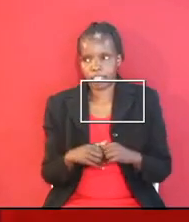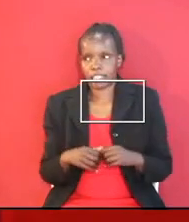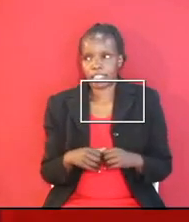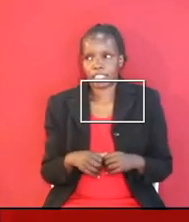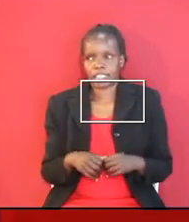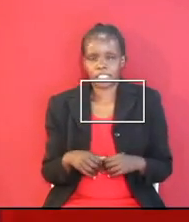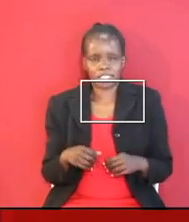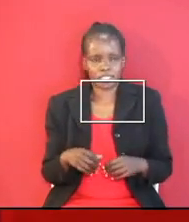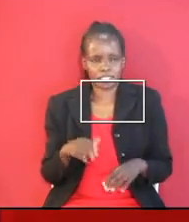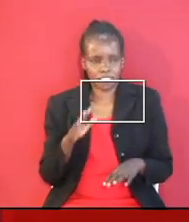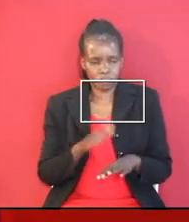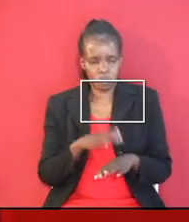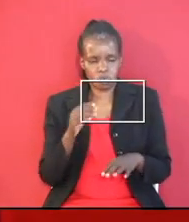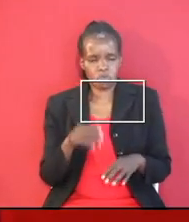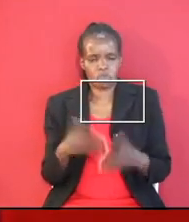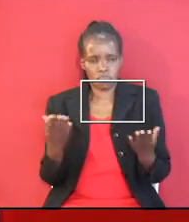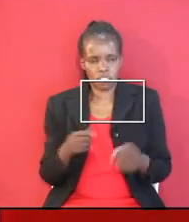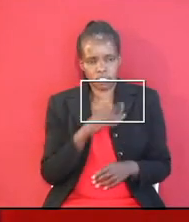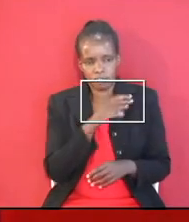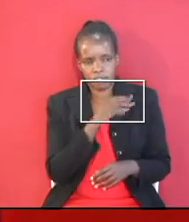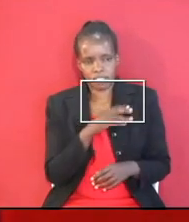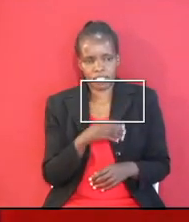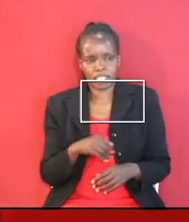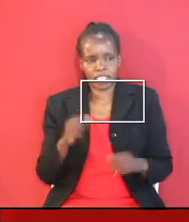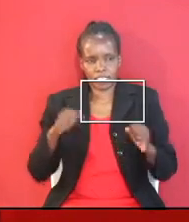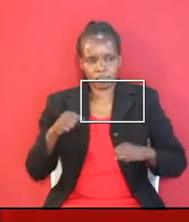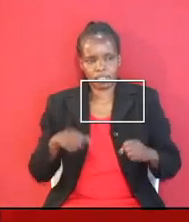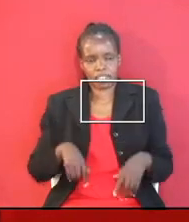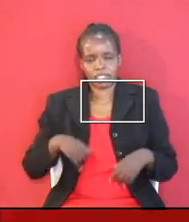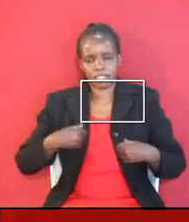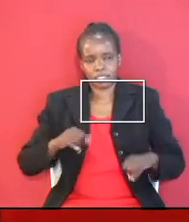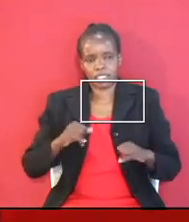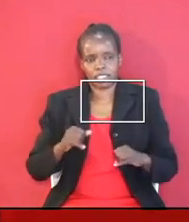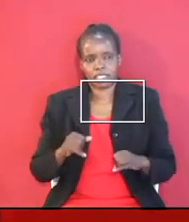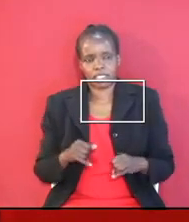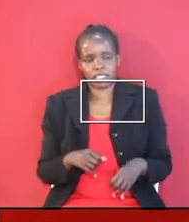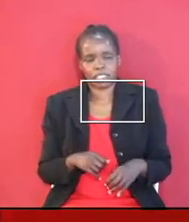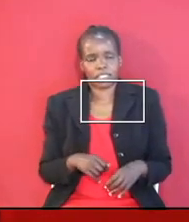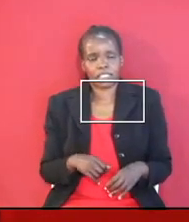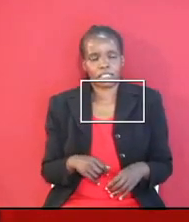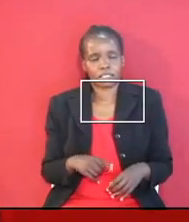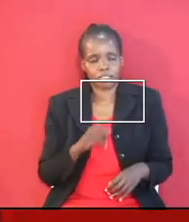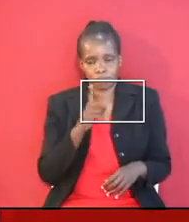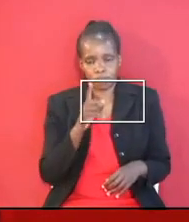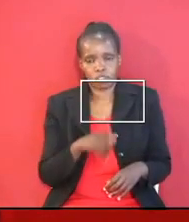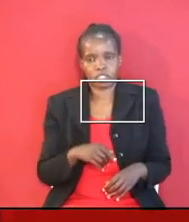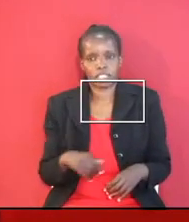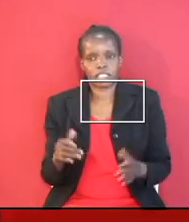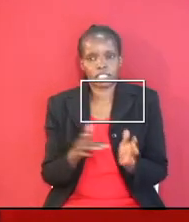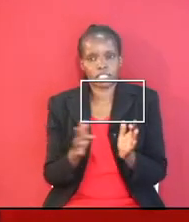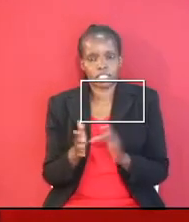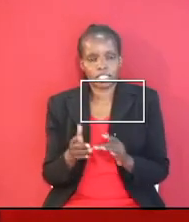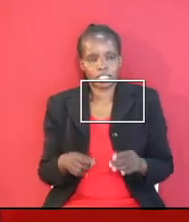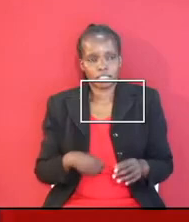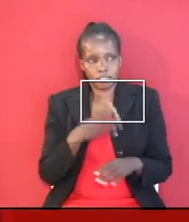scary? Is it something we can live with? Can we try? As Simon told Jesus, at your word I will obey,